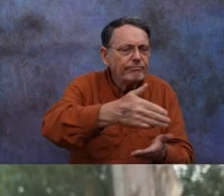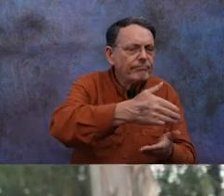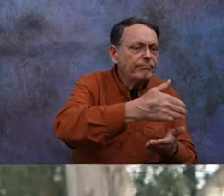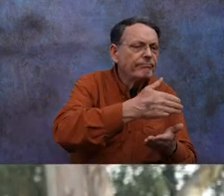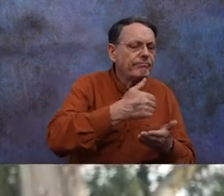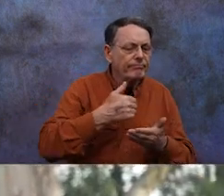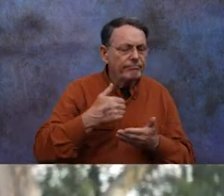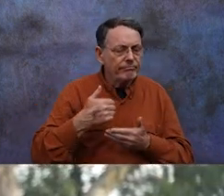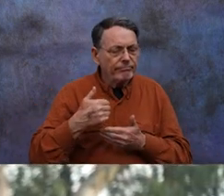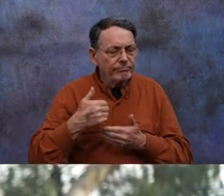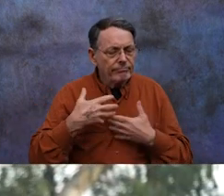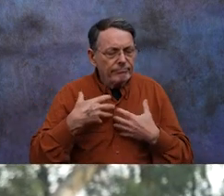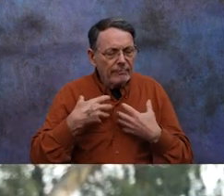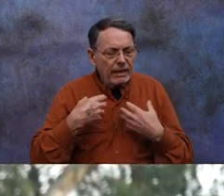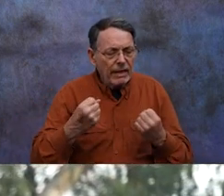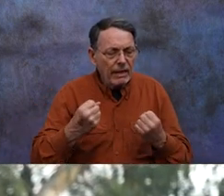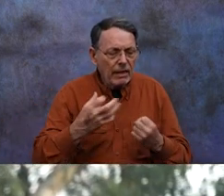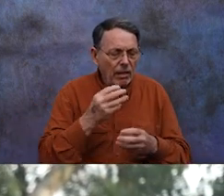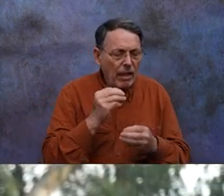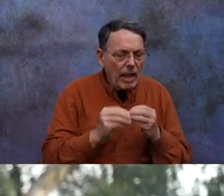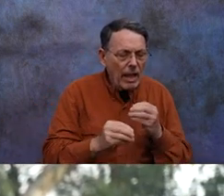heal and mend,